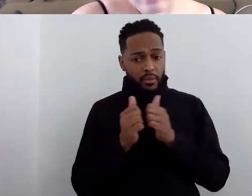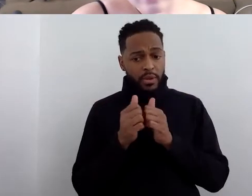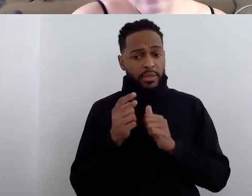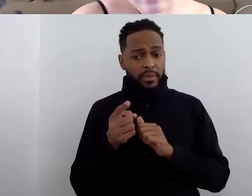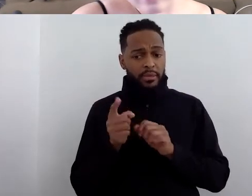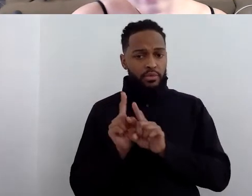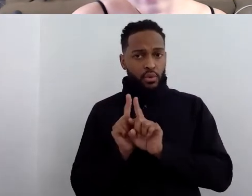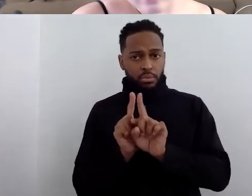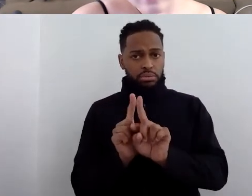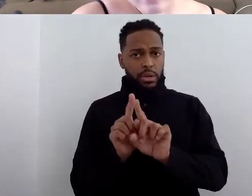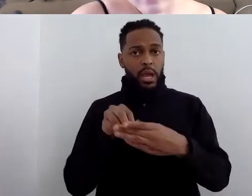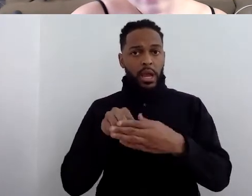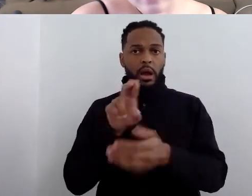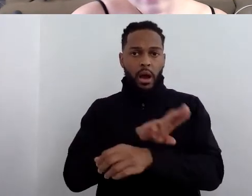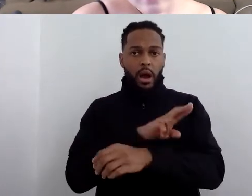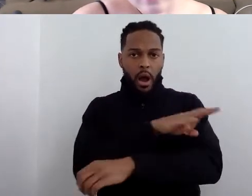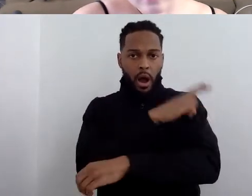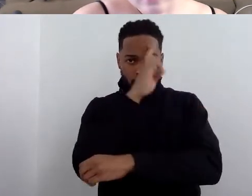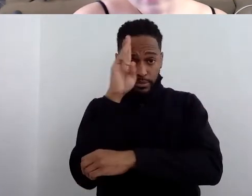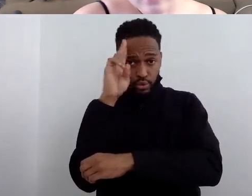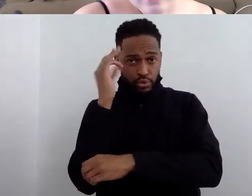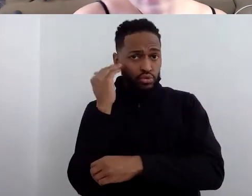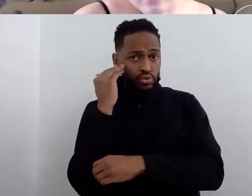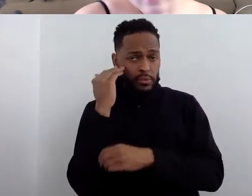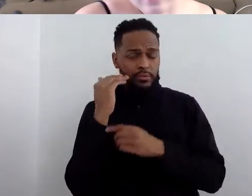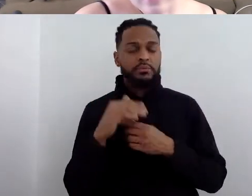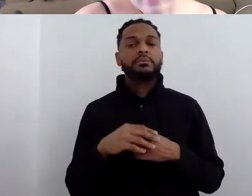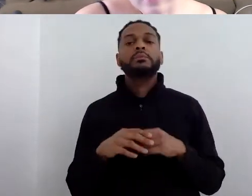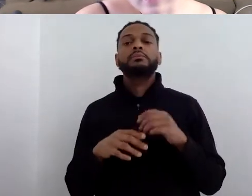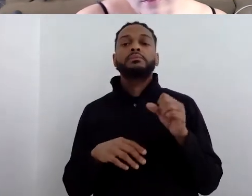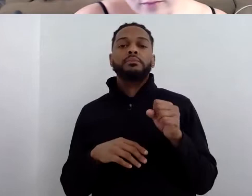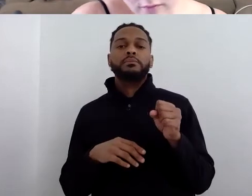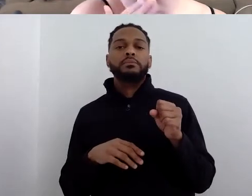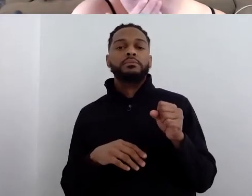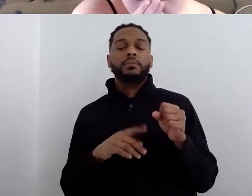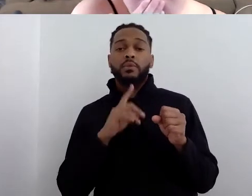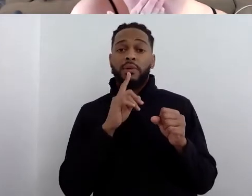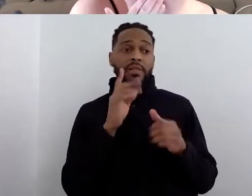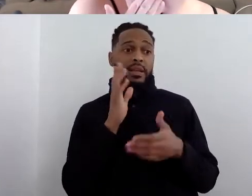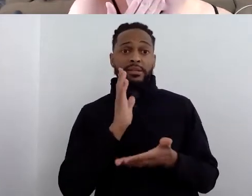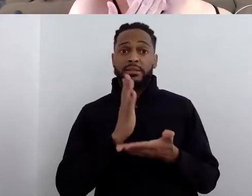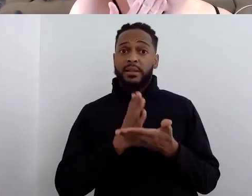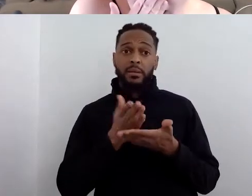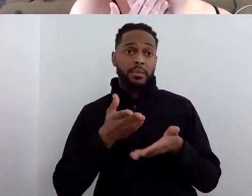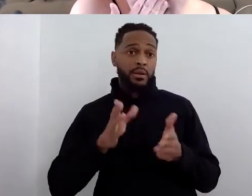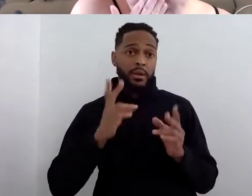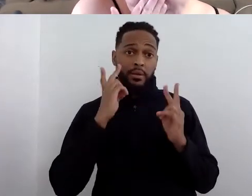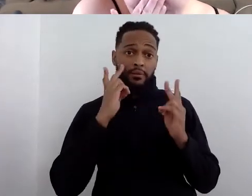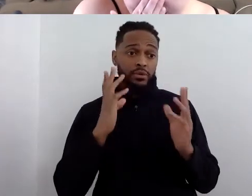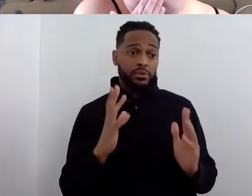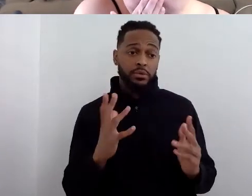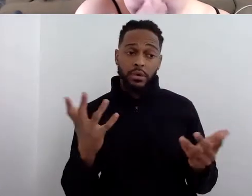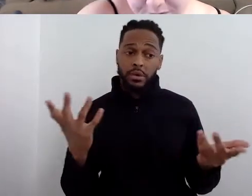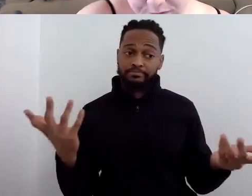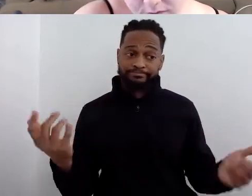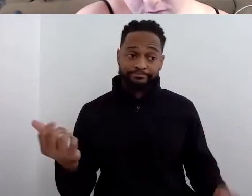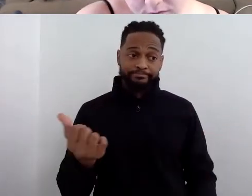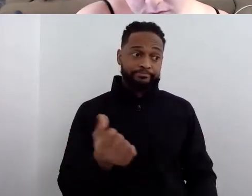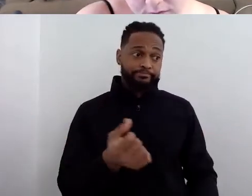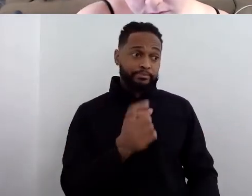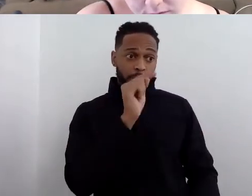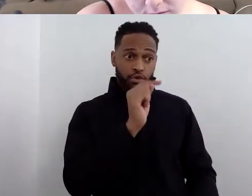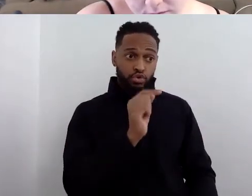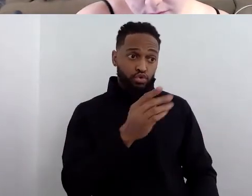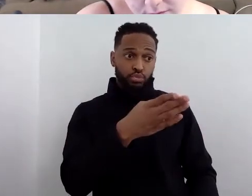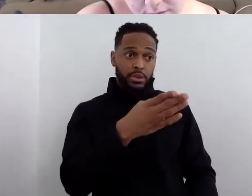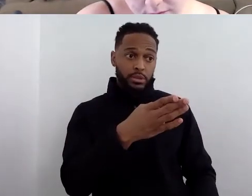first. You know, at first, they stopped letting visitors in, and that was it. You know, it was the nurses